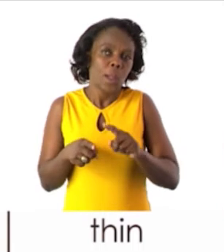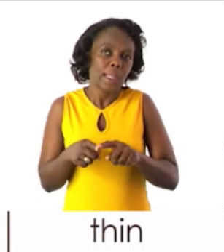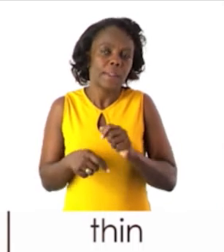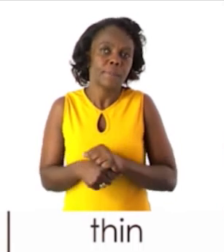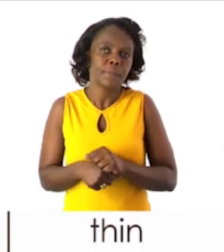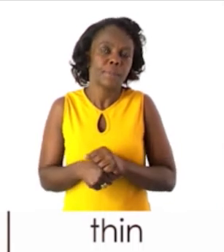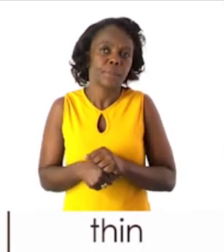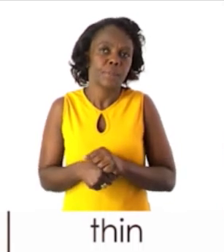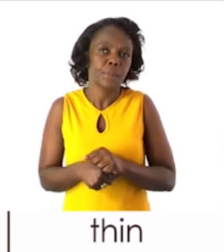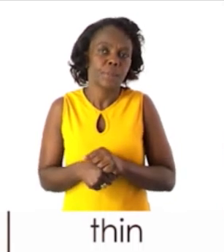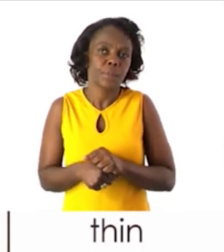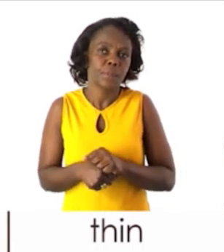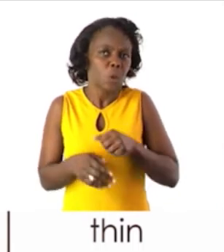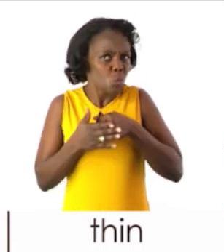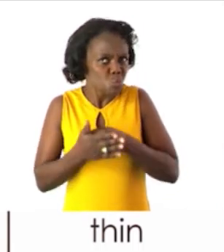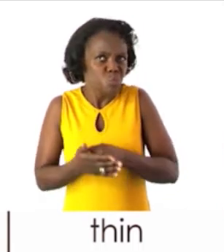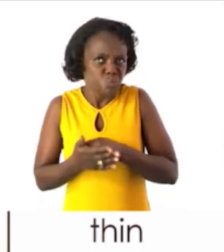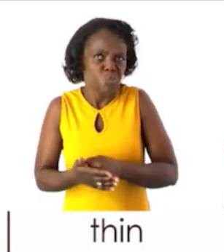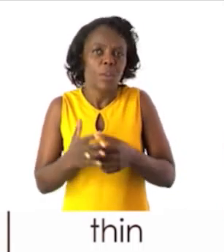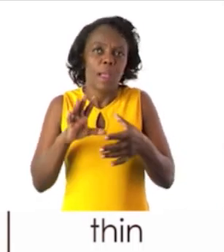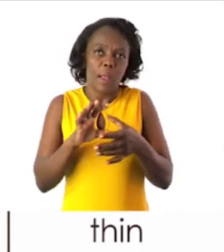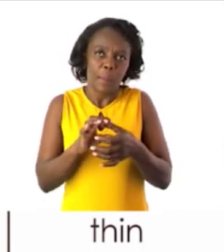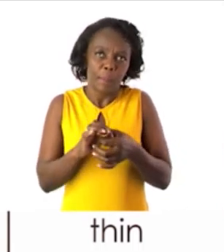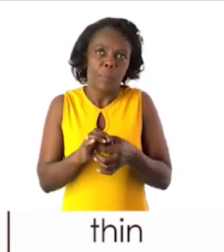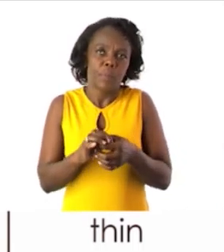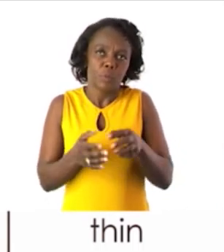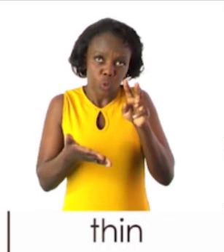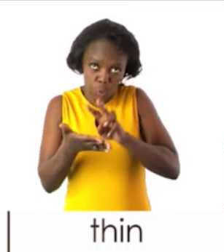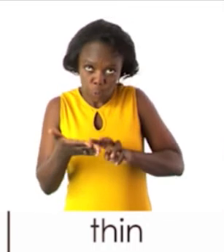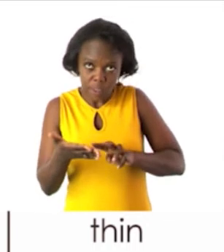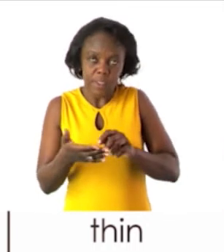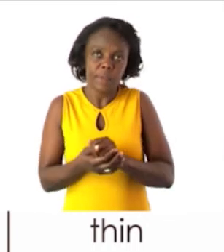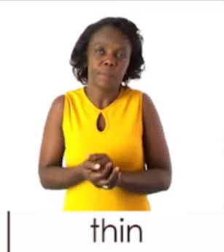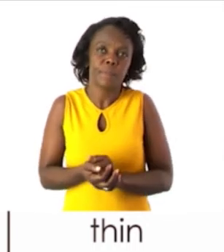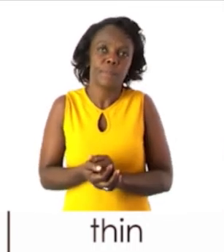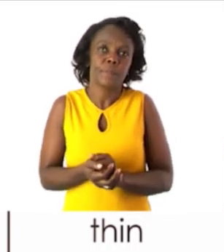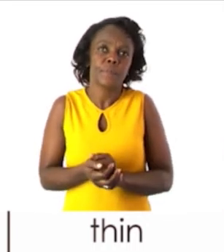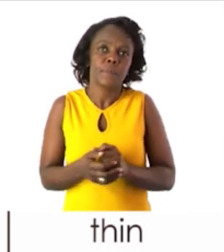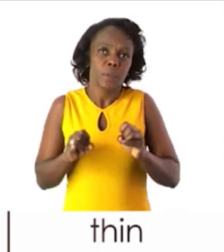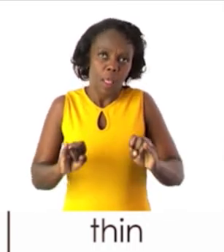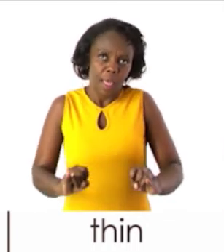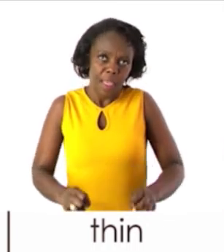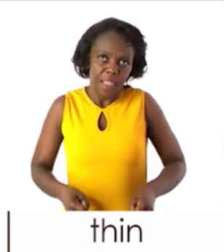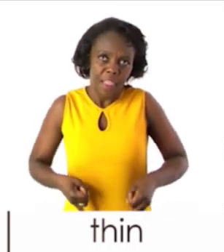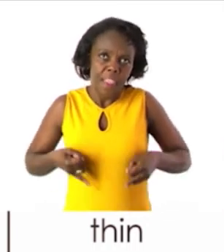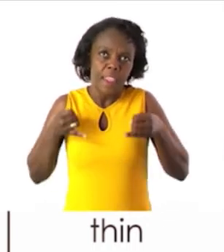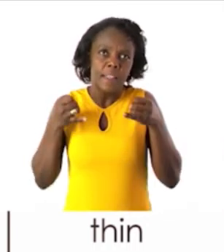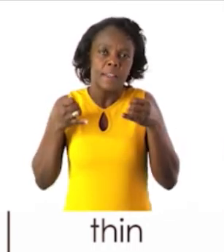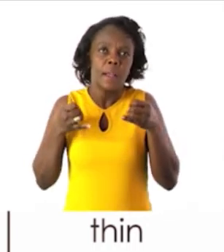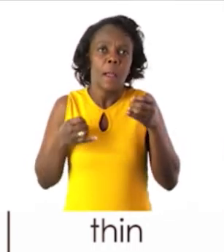words? Try them at home, but I'm also going to just run through them for you. The first one is